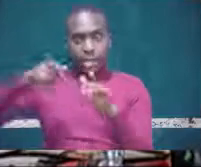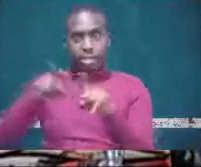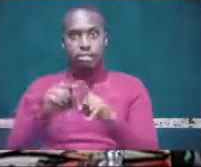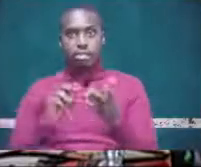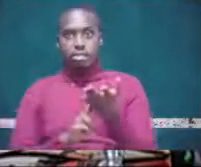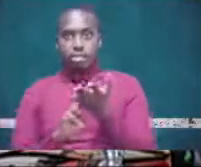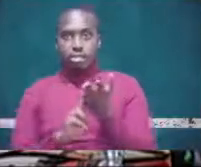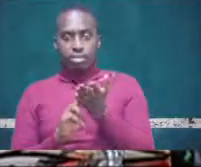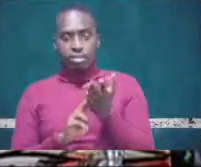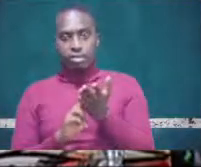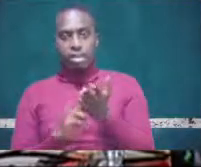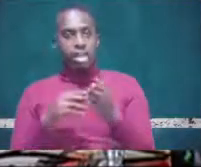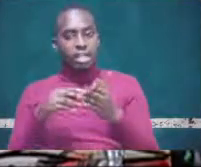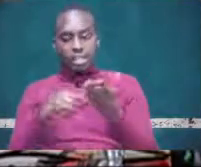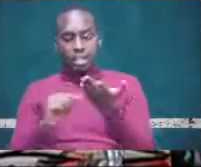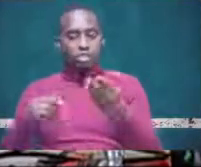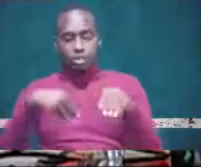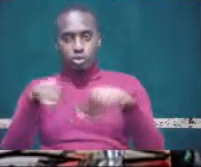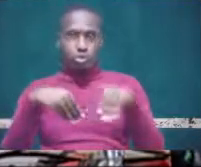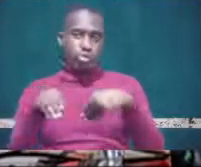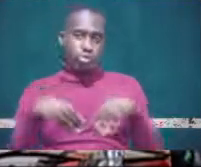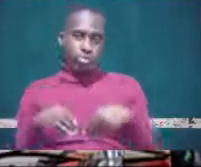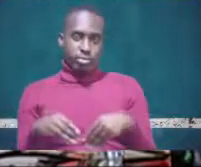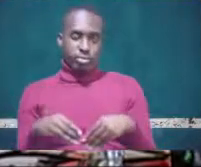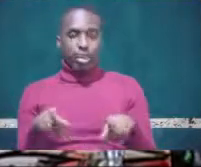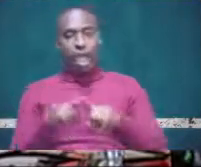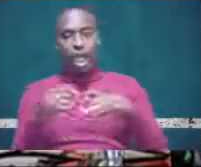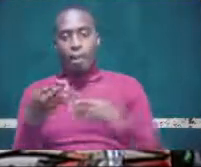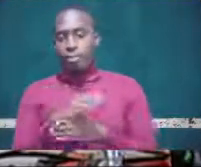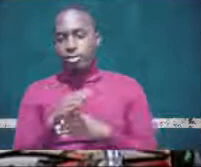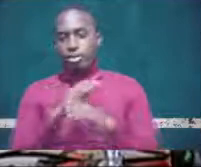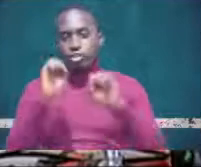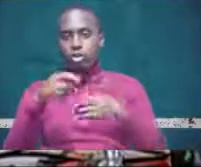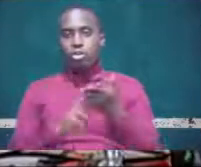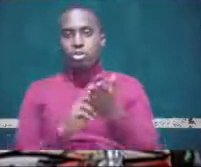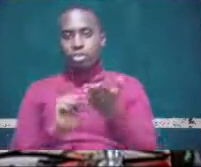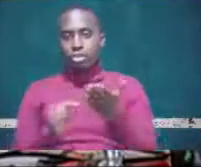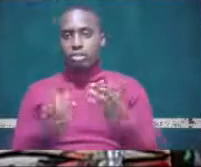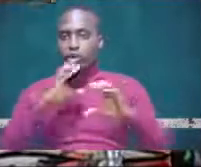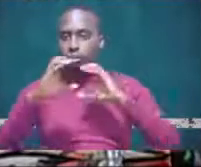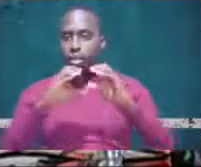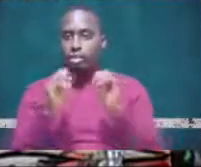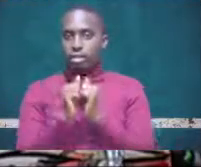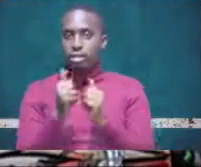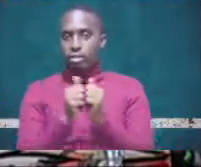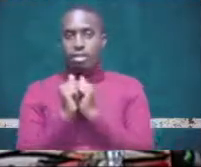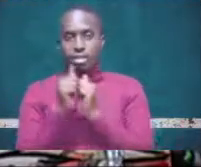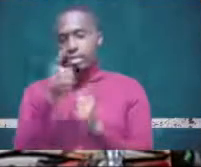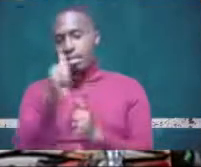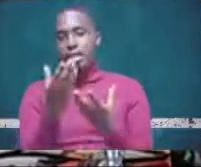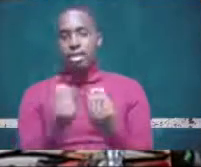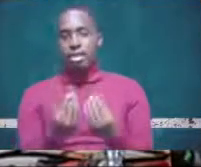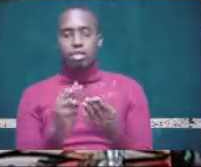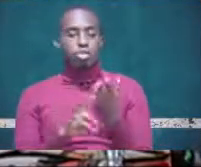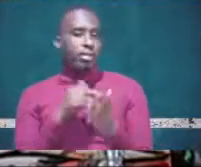technological tools. So, a business, how can it apply technology in communicating with its customers? Like use